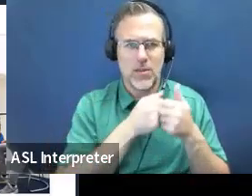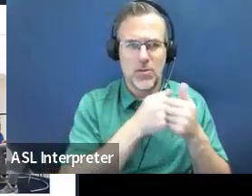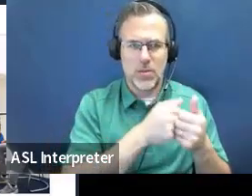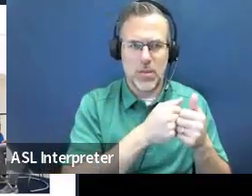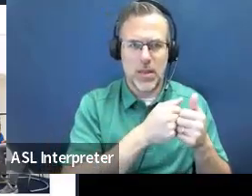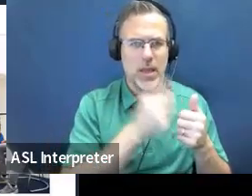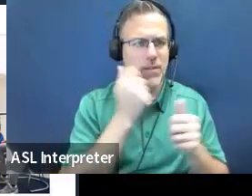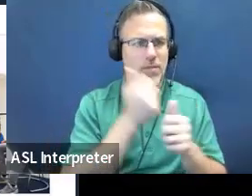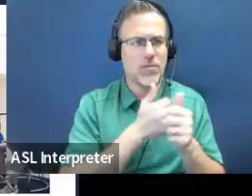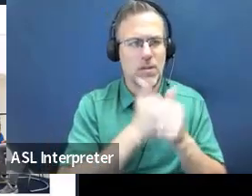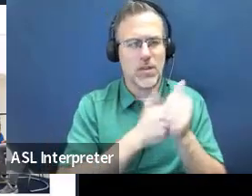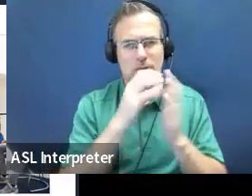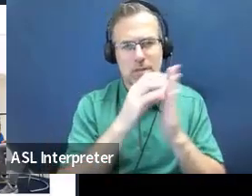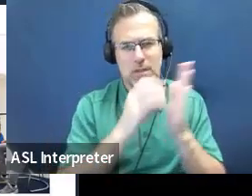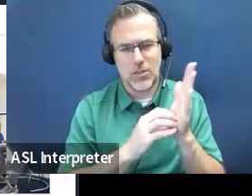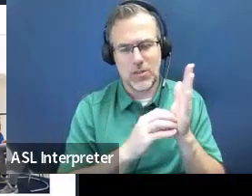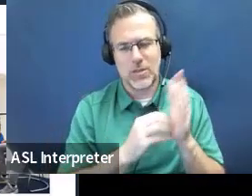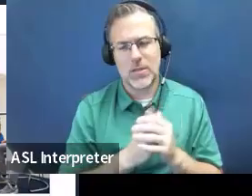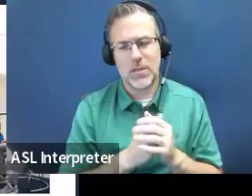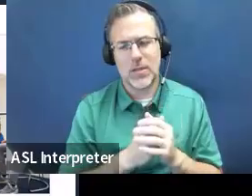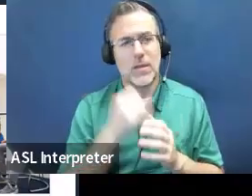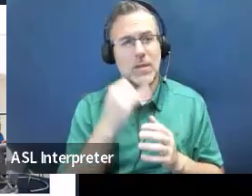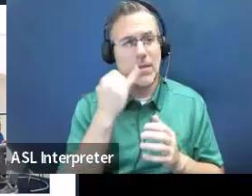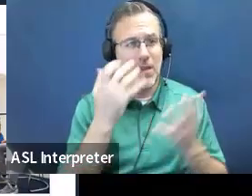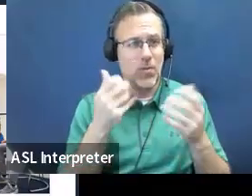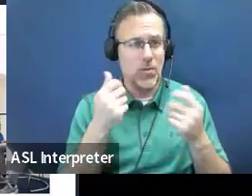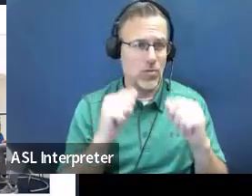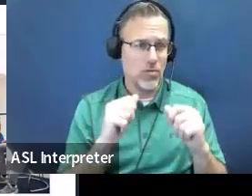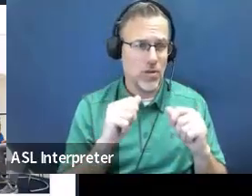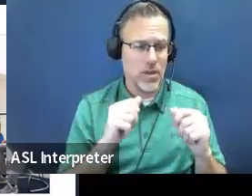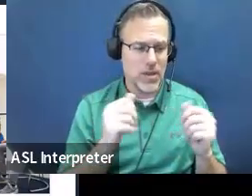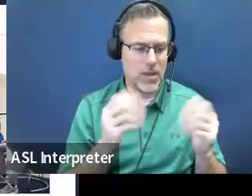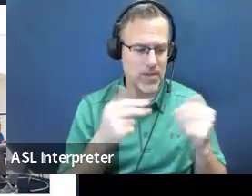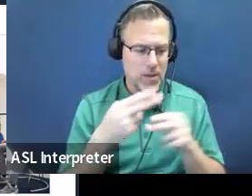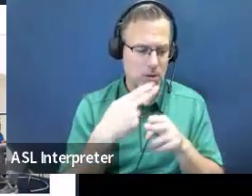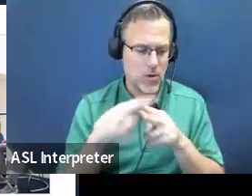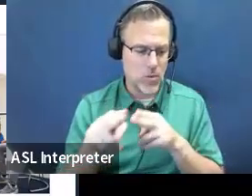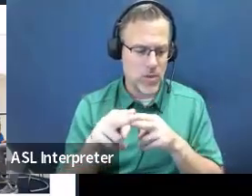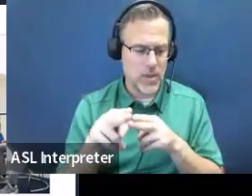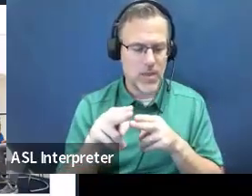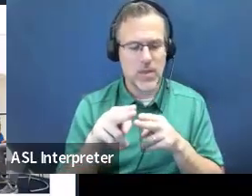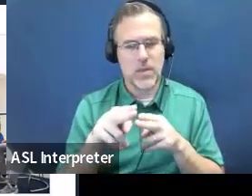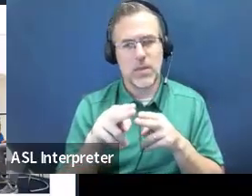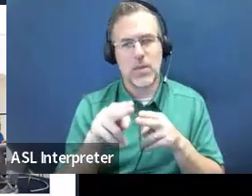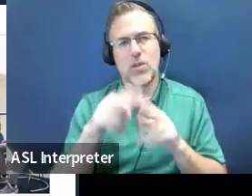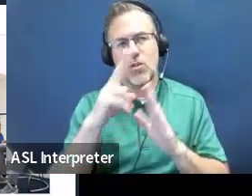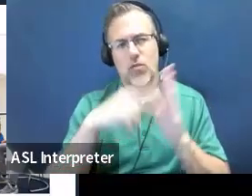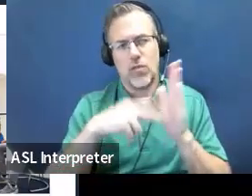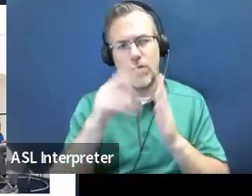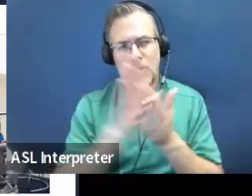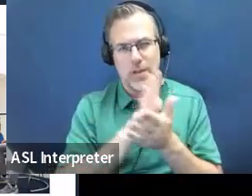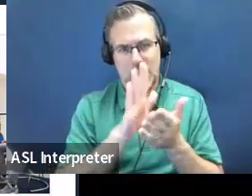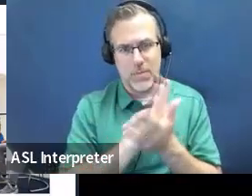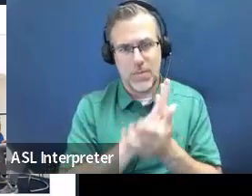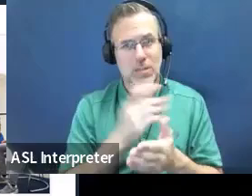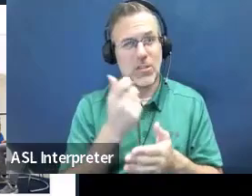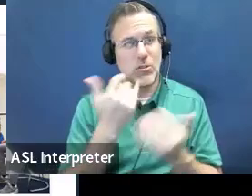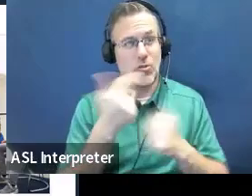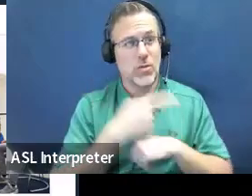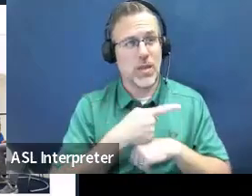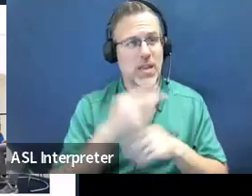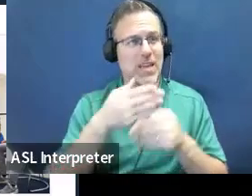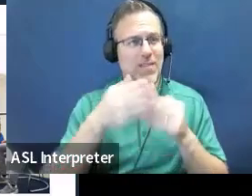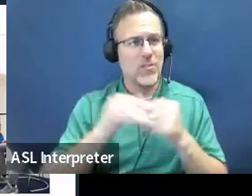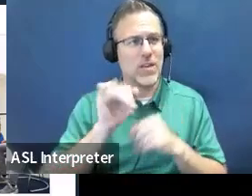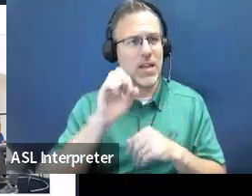each section if you want to try that out. And then our quick reference documents. So we went through the IEP one today, but